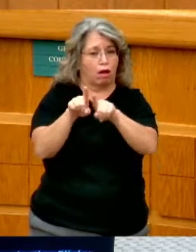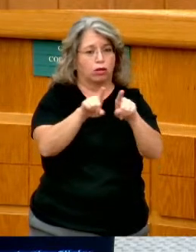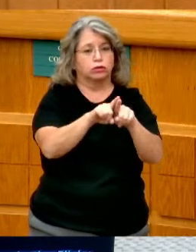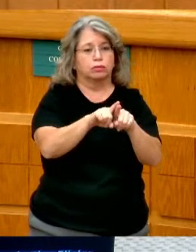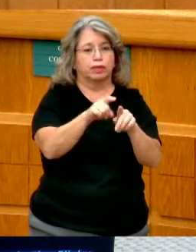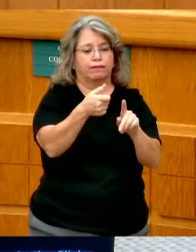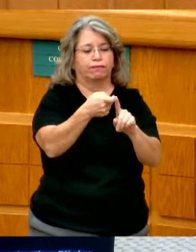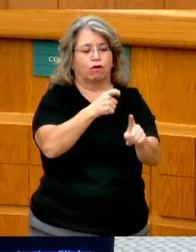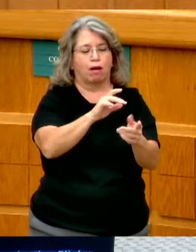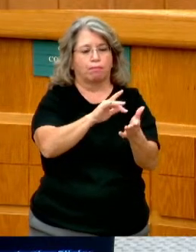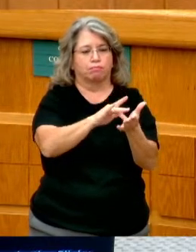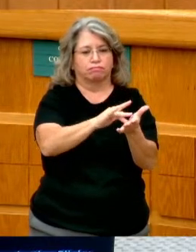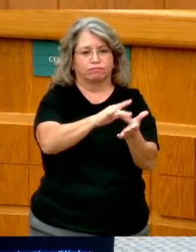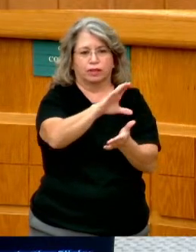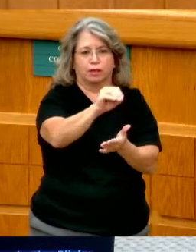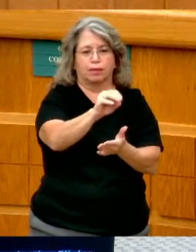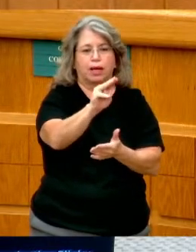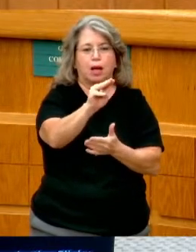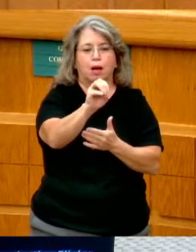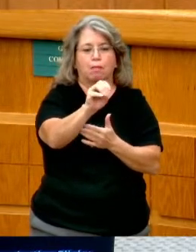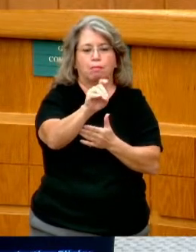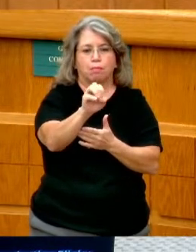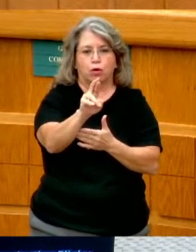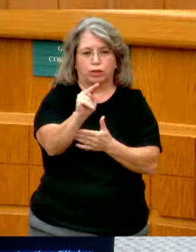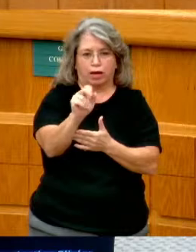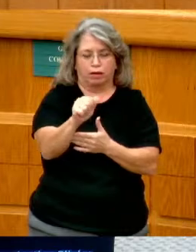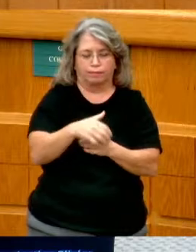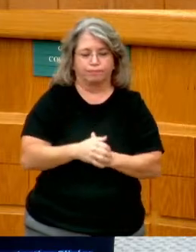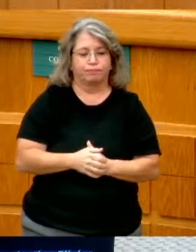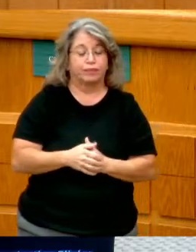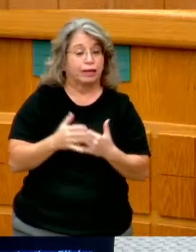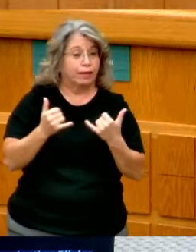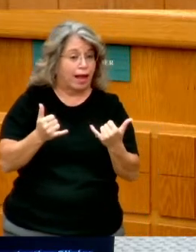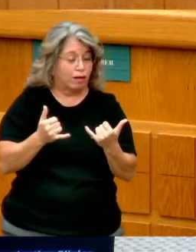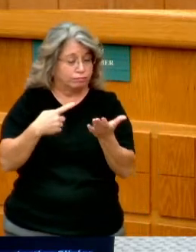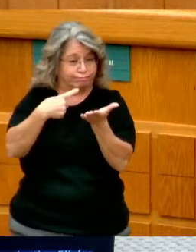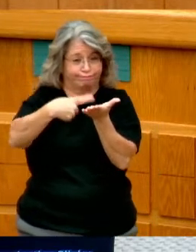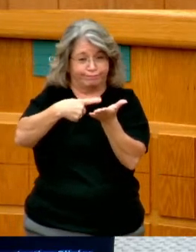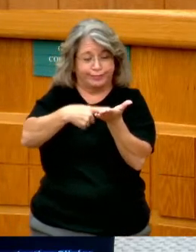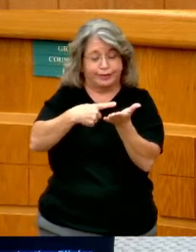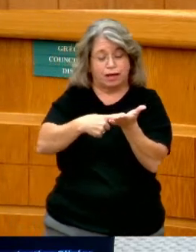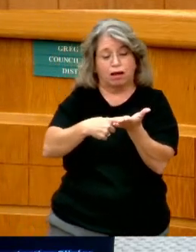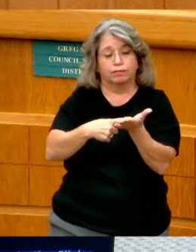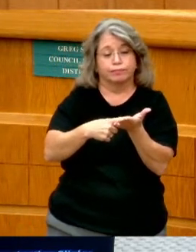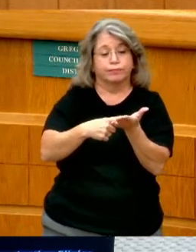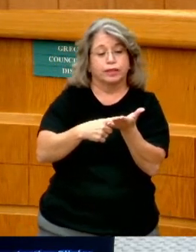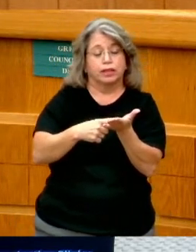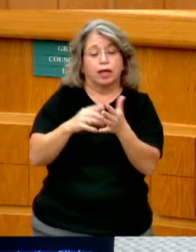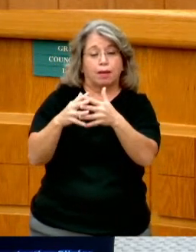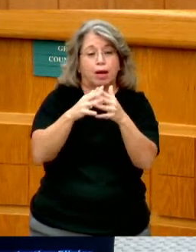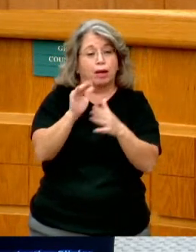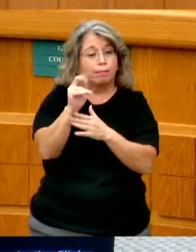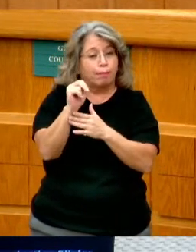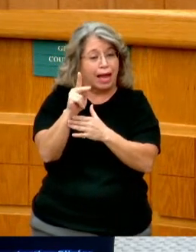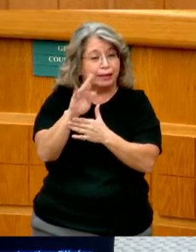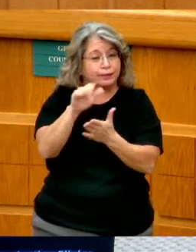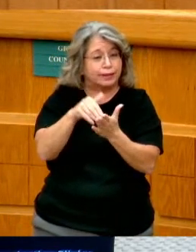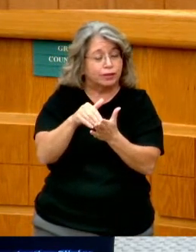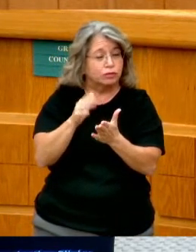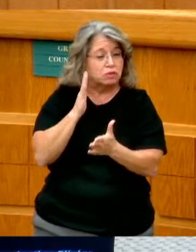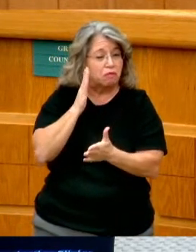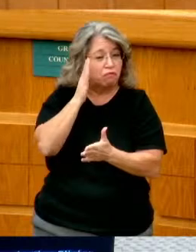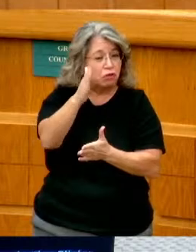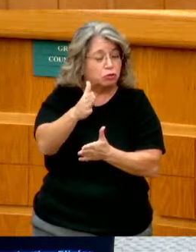Next, I'd like to talk about future vaccine drives at American Bank Center. The City County Health District will